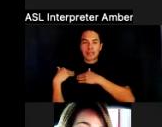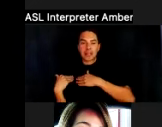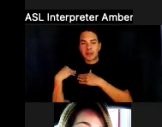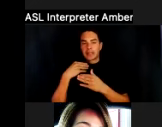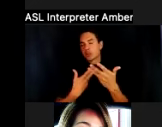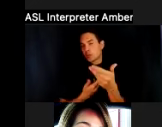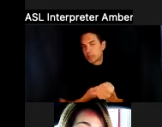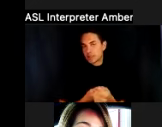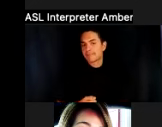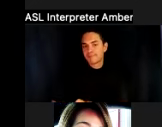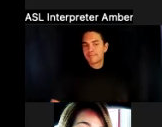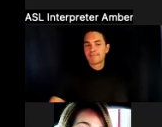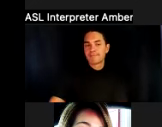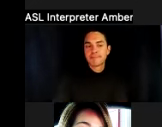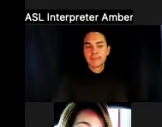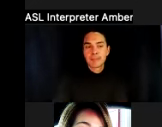trust.